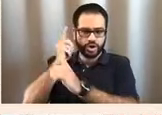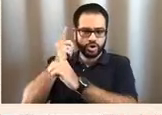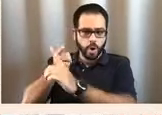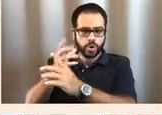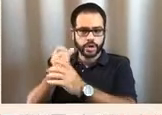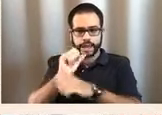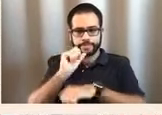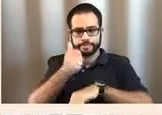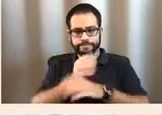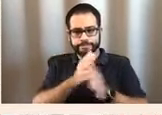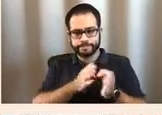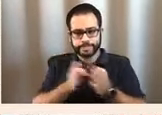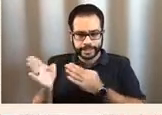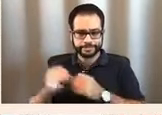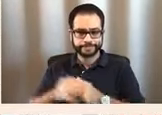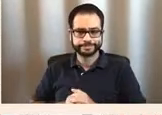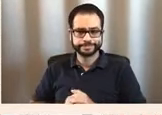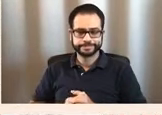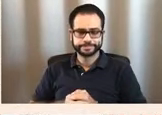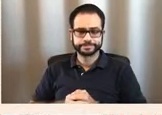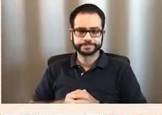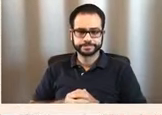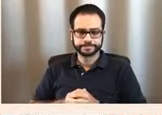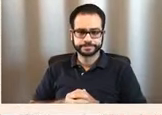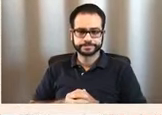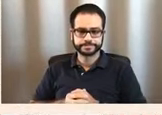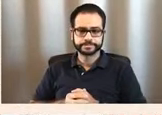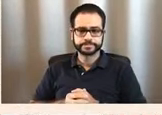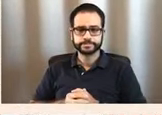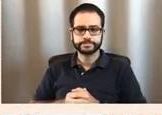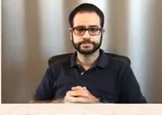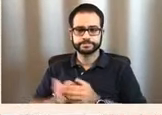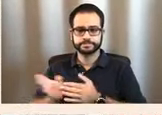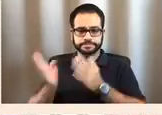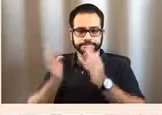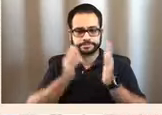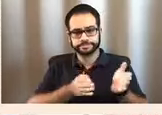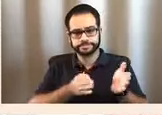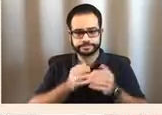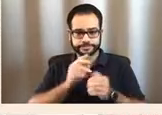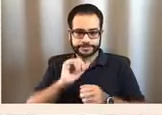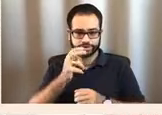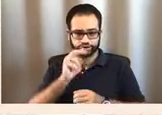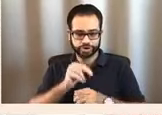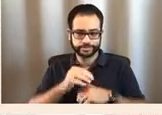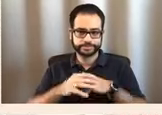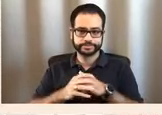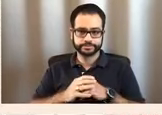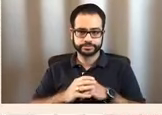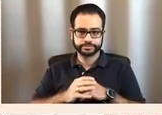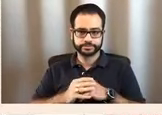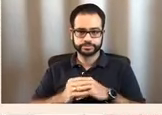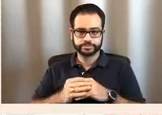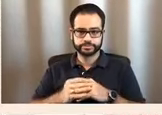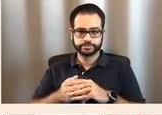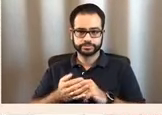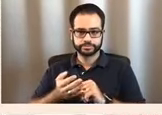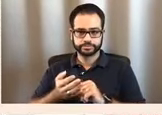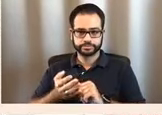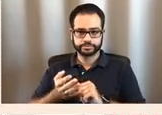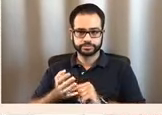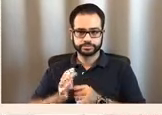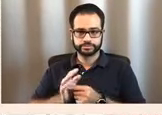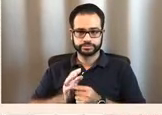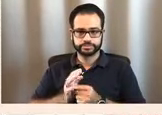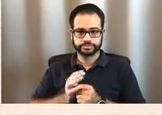outcomes. And Jan, you're next with VR. Okay. Thank you. There's